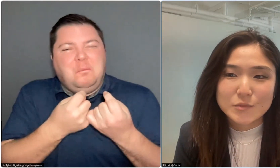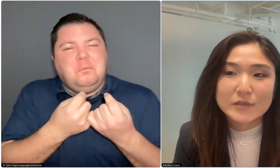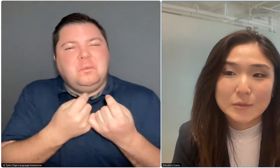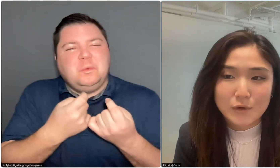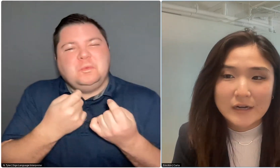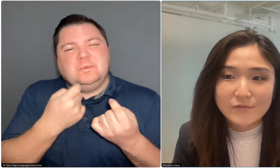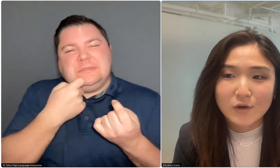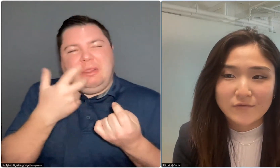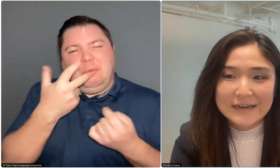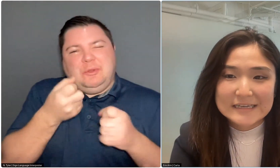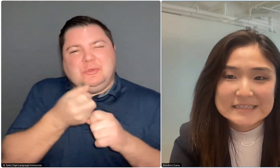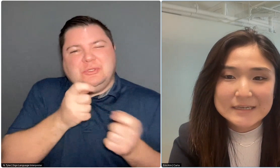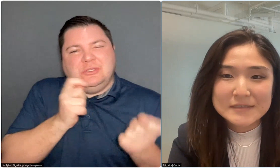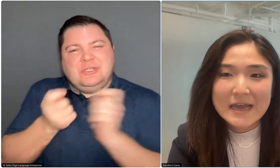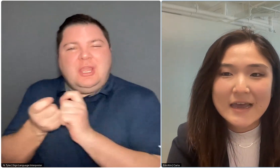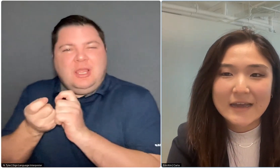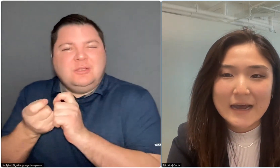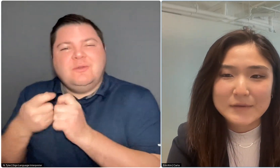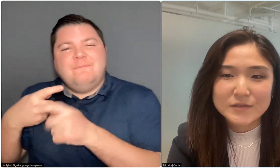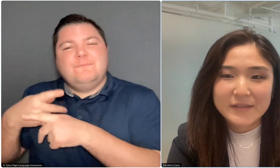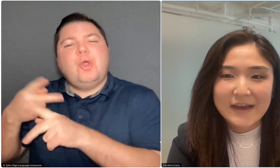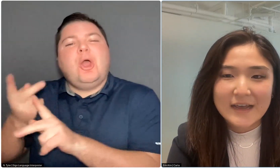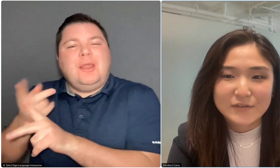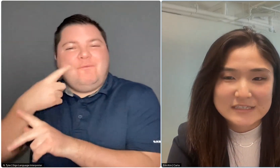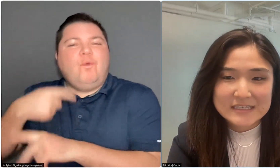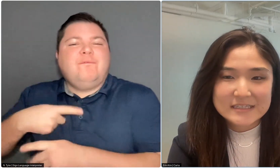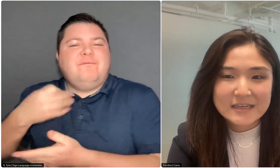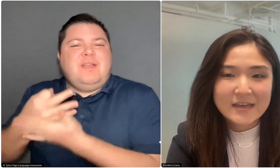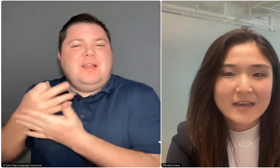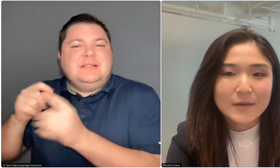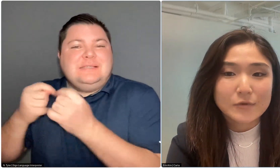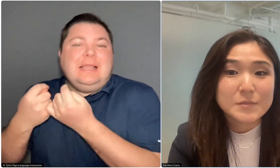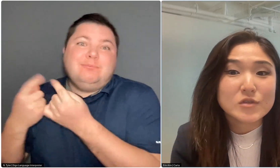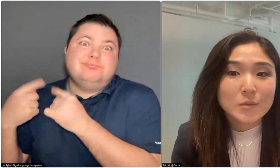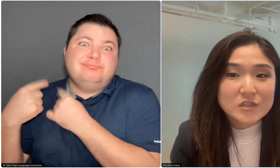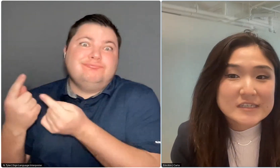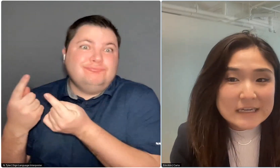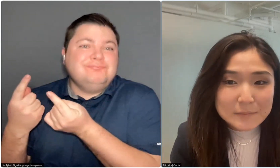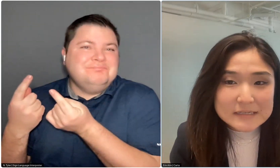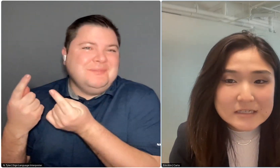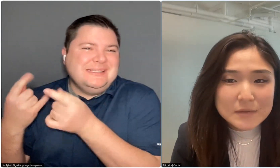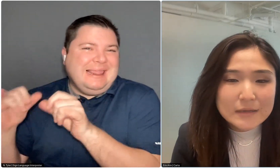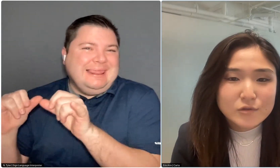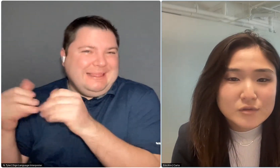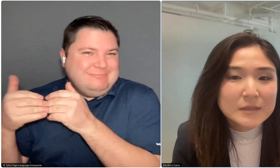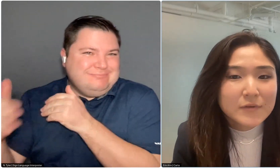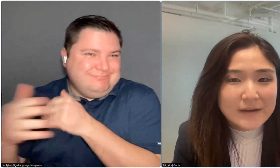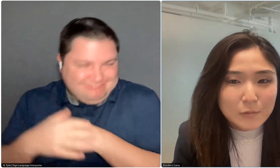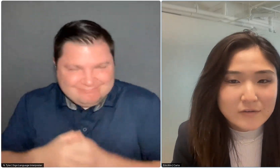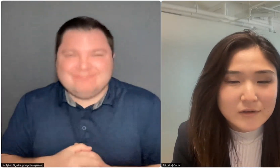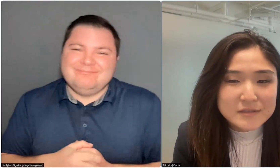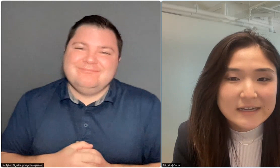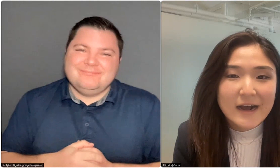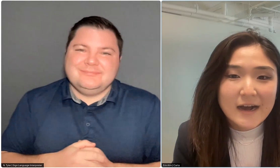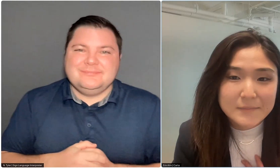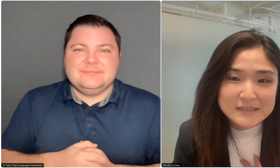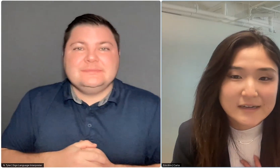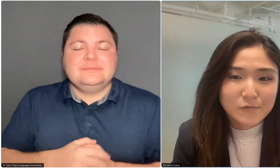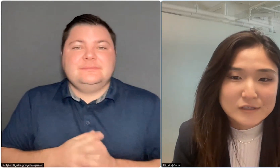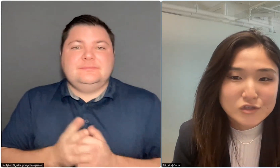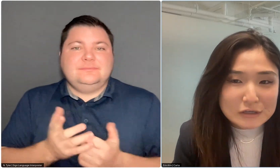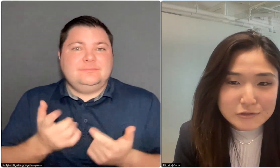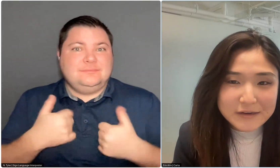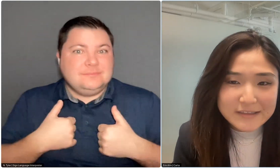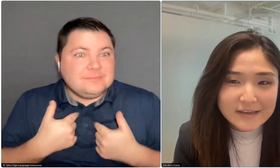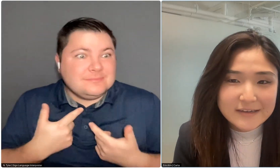pivoted into building product for finance teams and have been doing that ever since. It brings me so much excitement to be able to simplify workflows that I